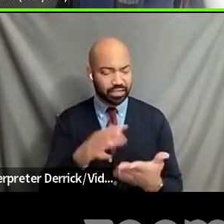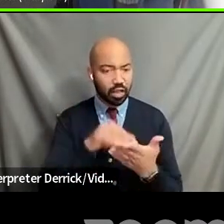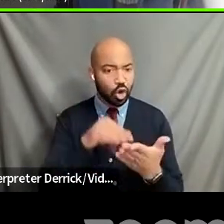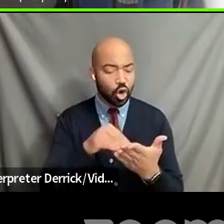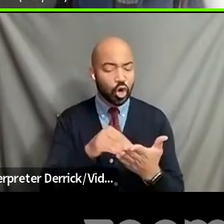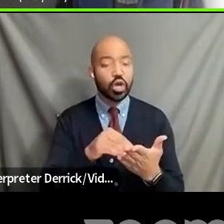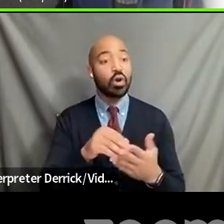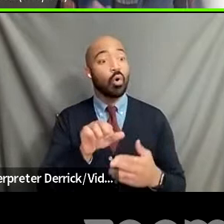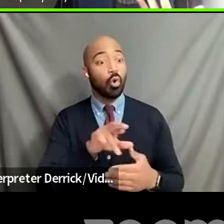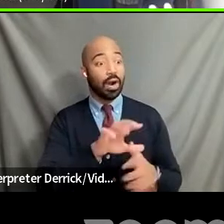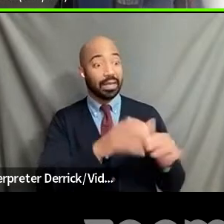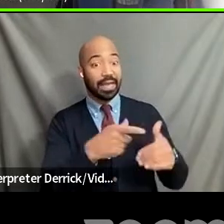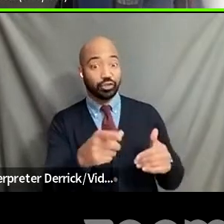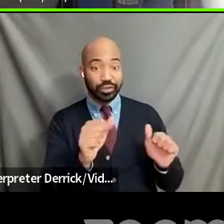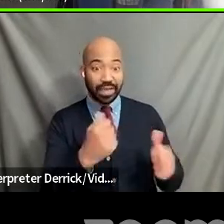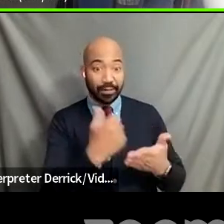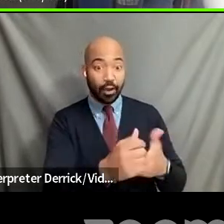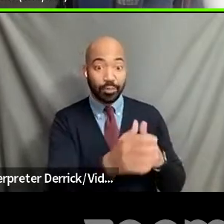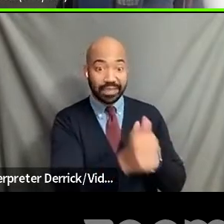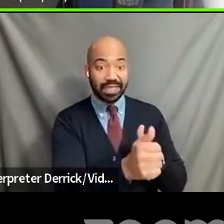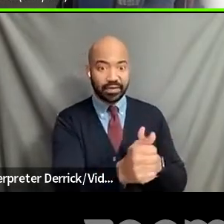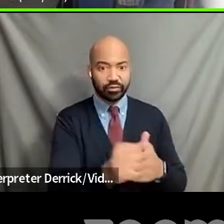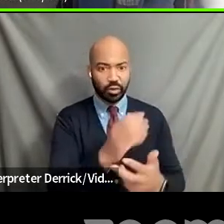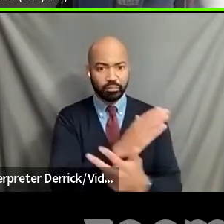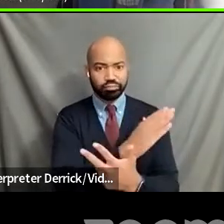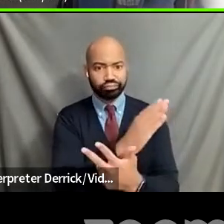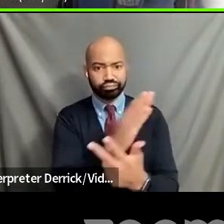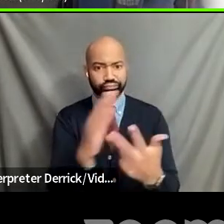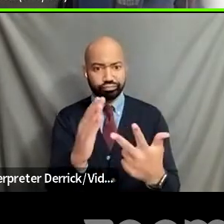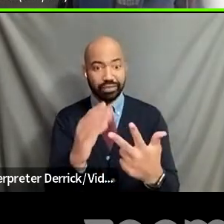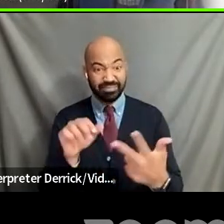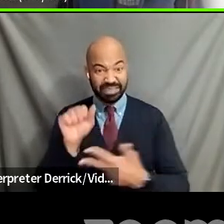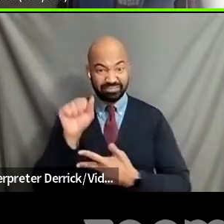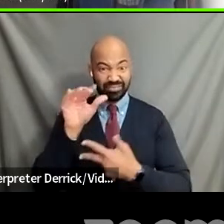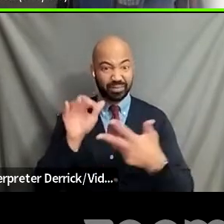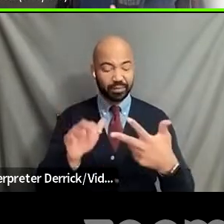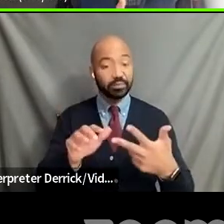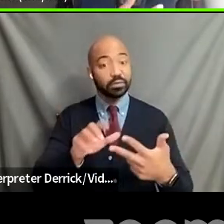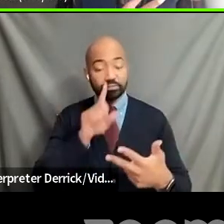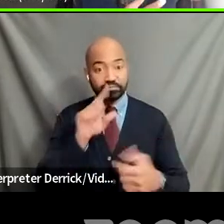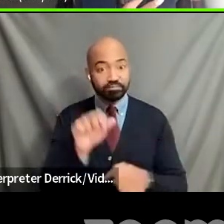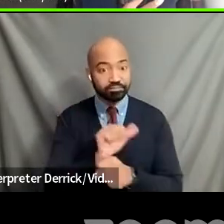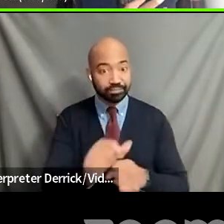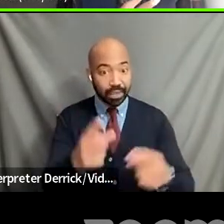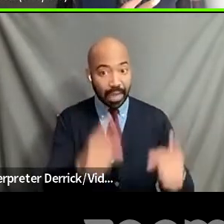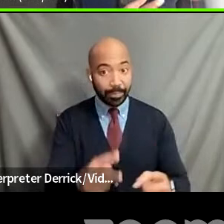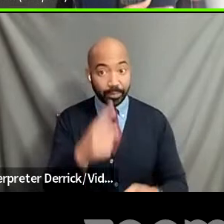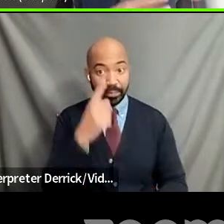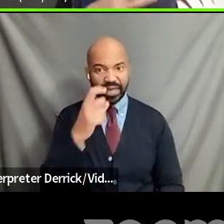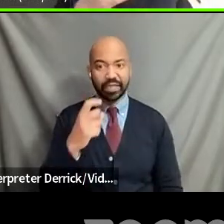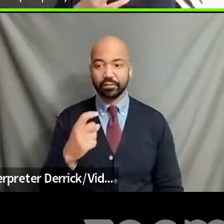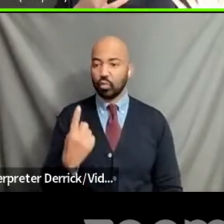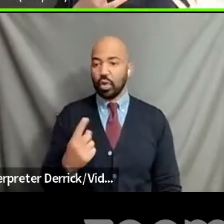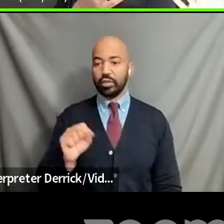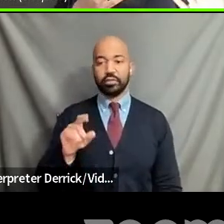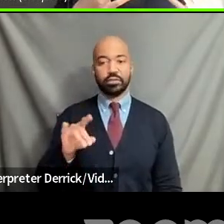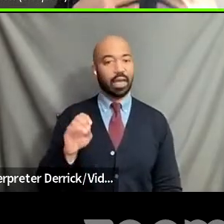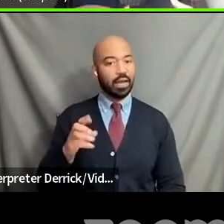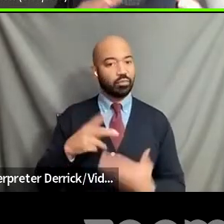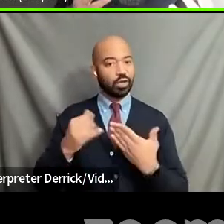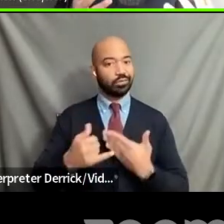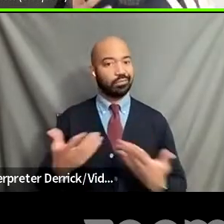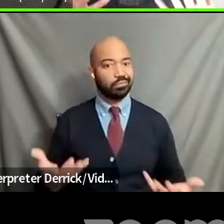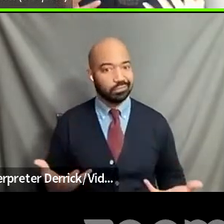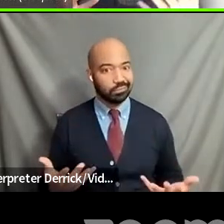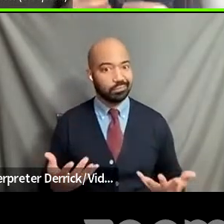lead. So all those three things I've actually done thanks to a side project of mine really